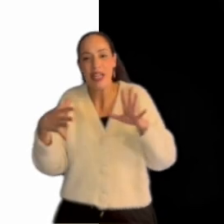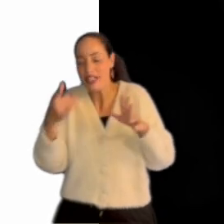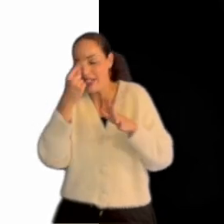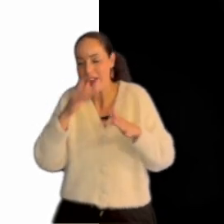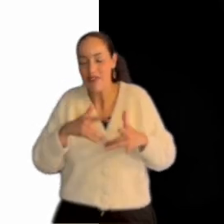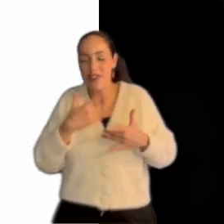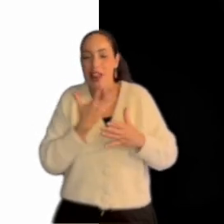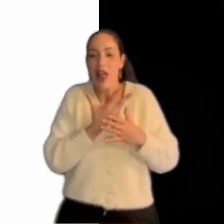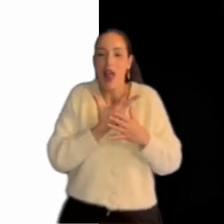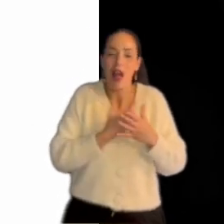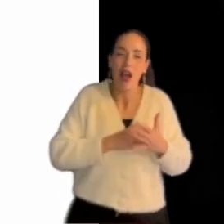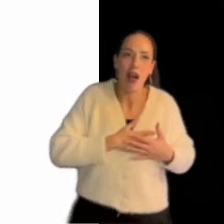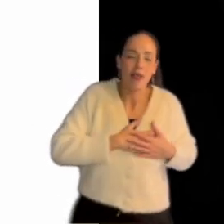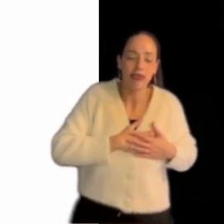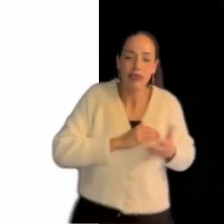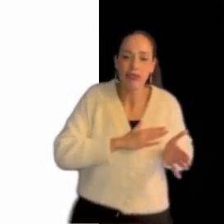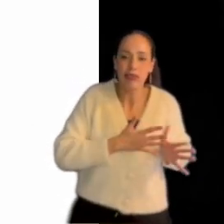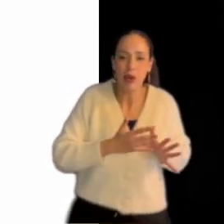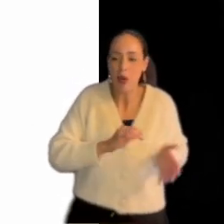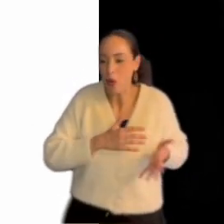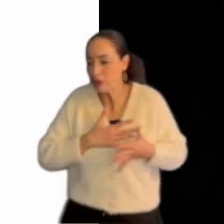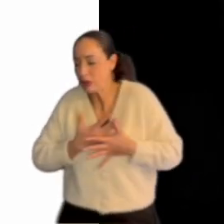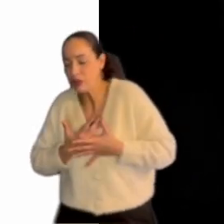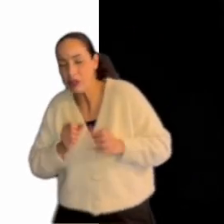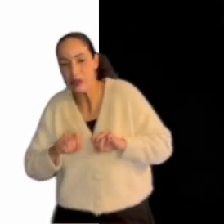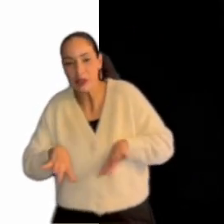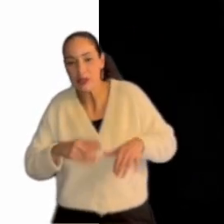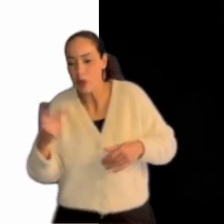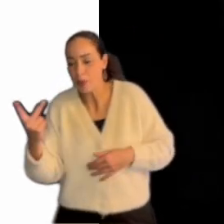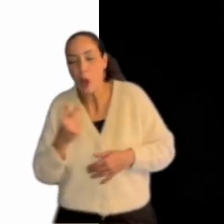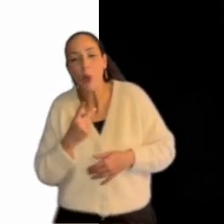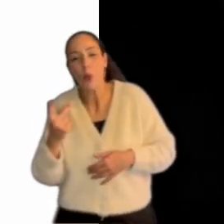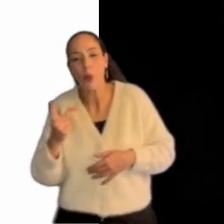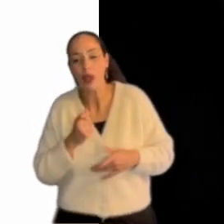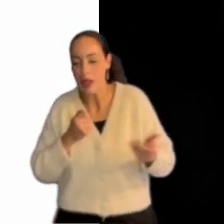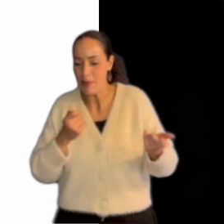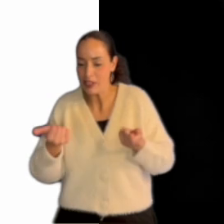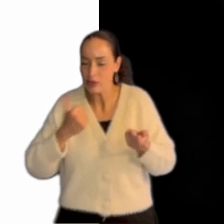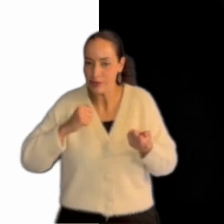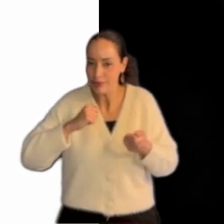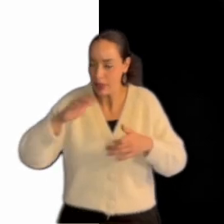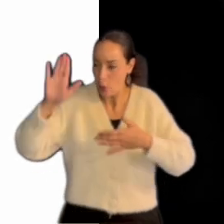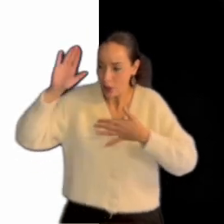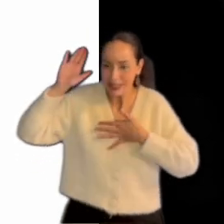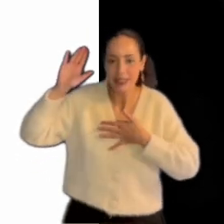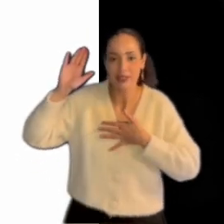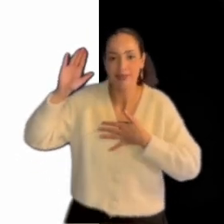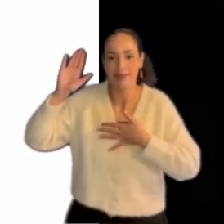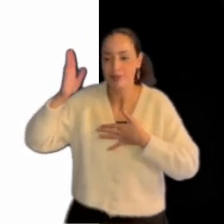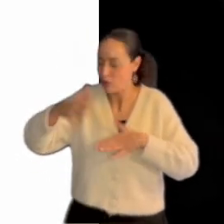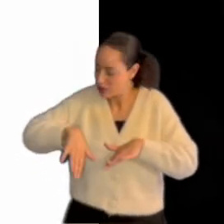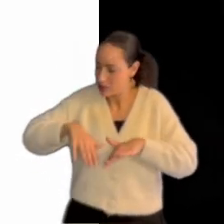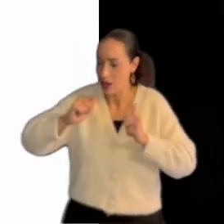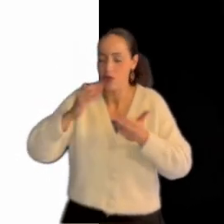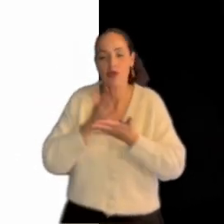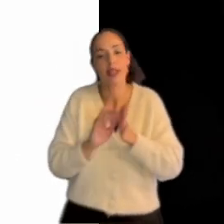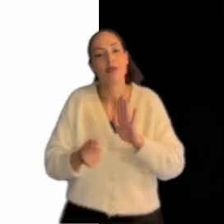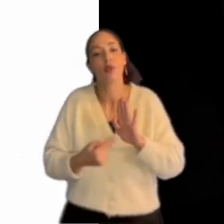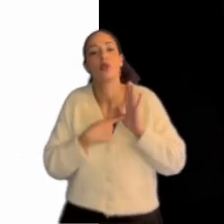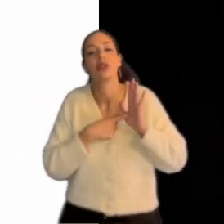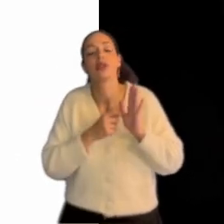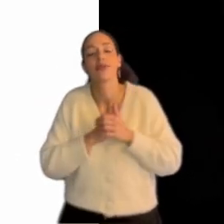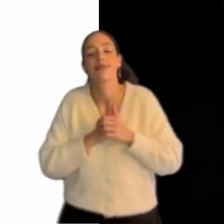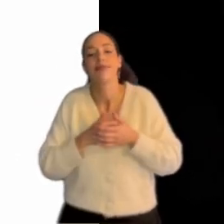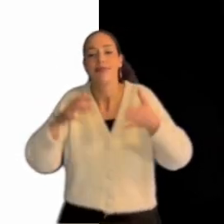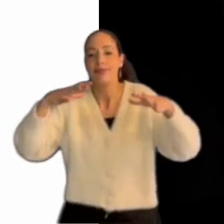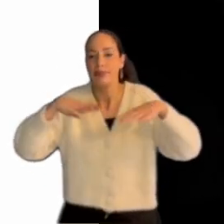essential. Preparation for endings can be woven into the final 2 stages of the SENSE model through the strengthening of social support and by